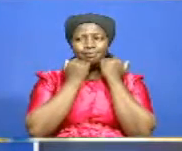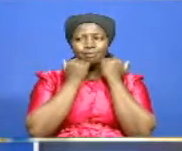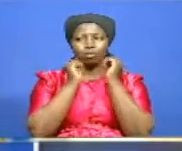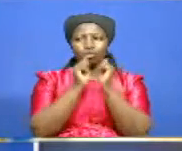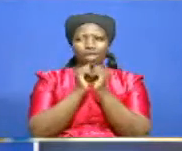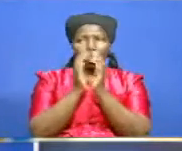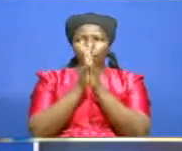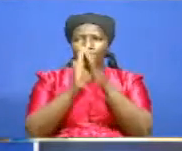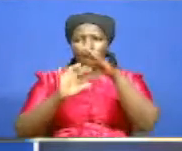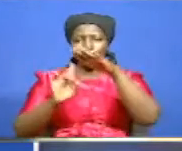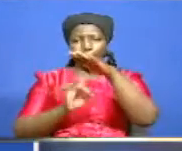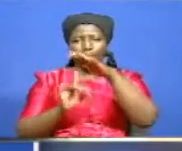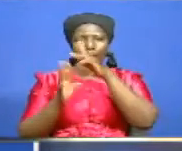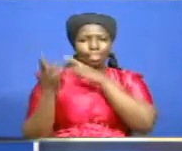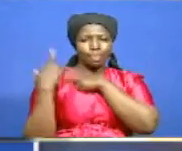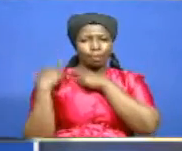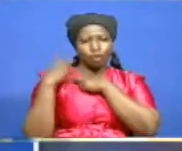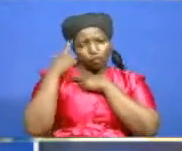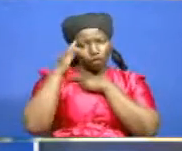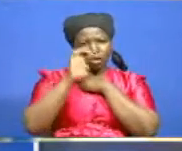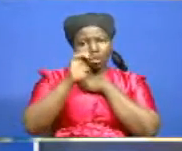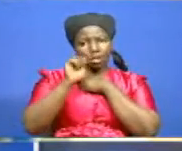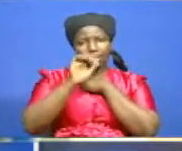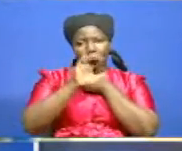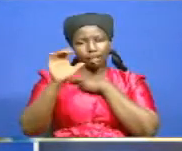ministry responsible for ESC affairs and development